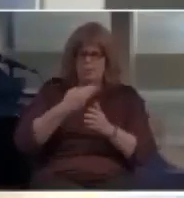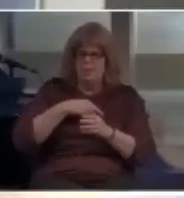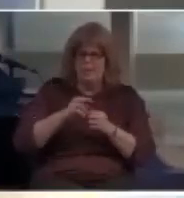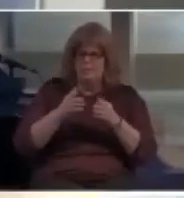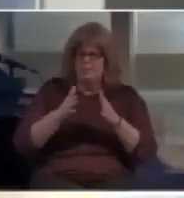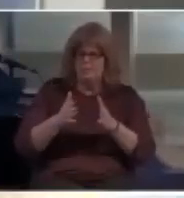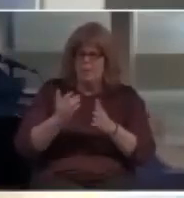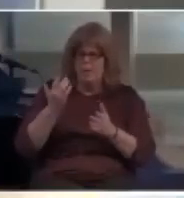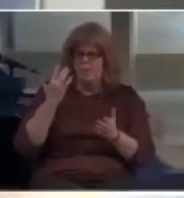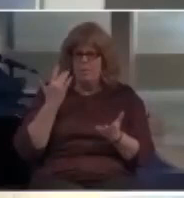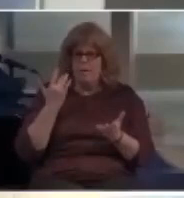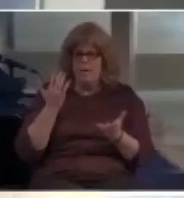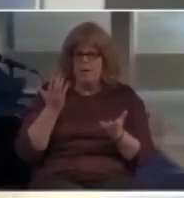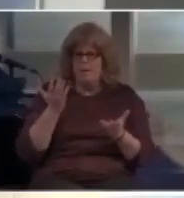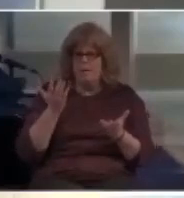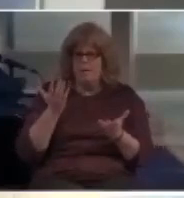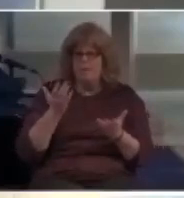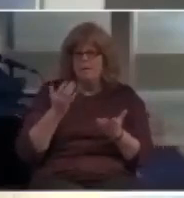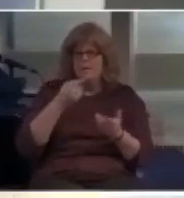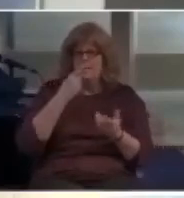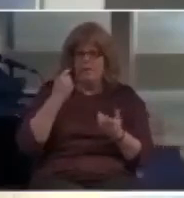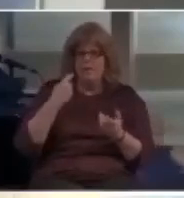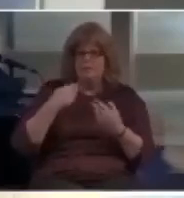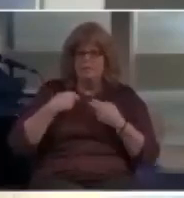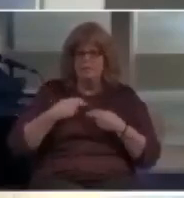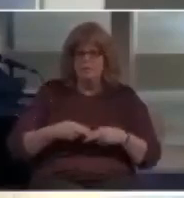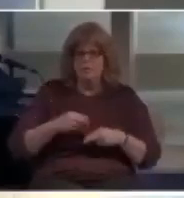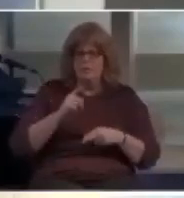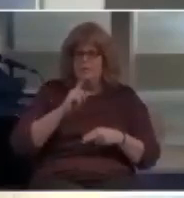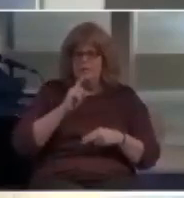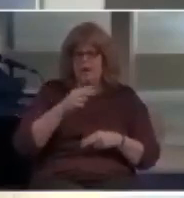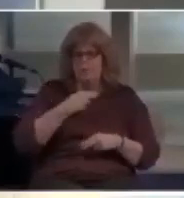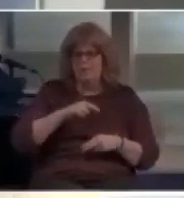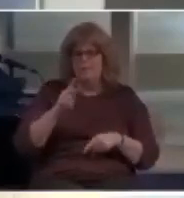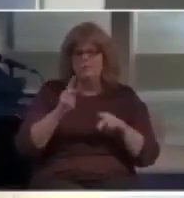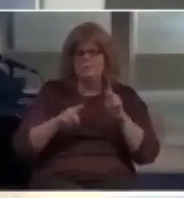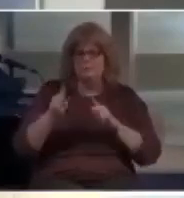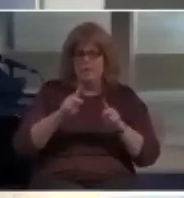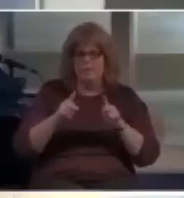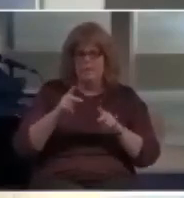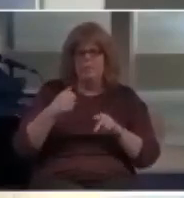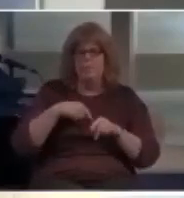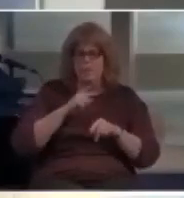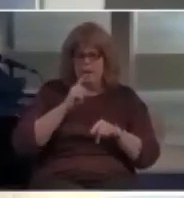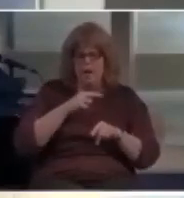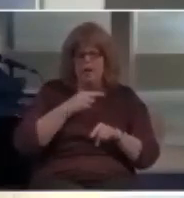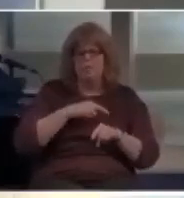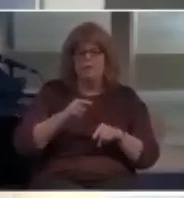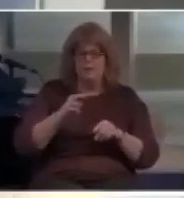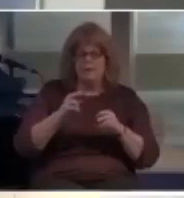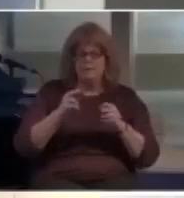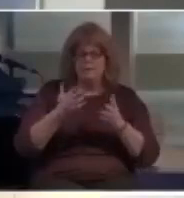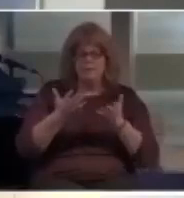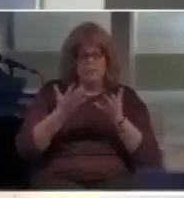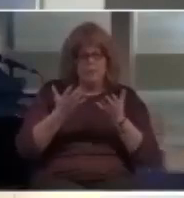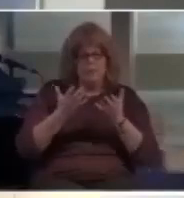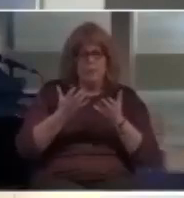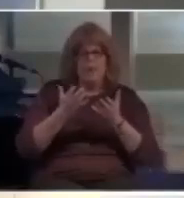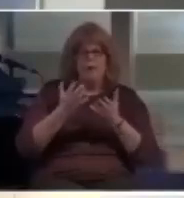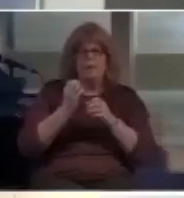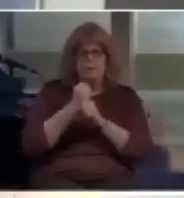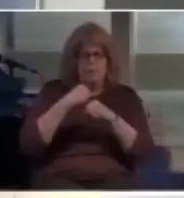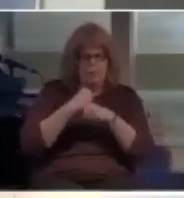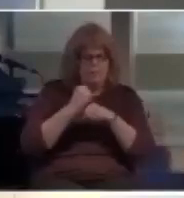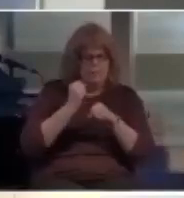way like this? Because we are religious people. We are religious beings. We were created